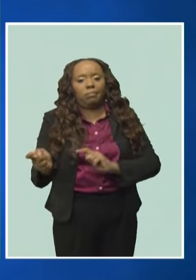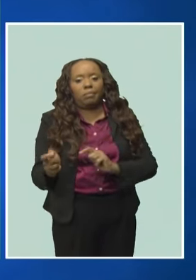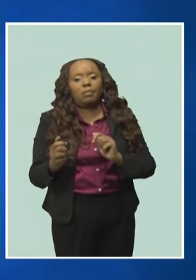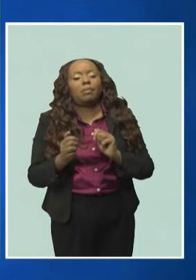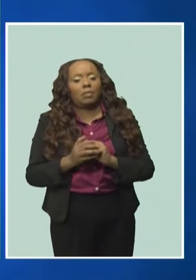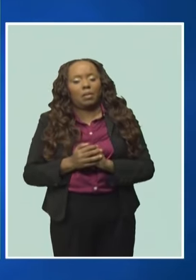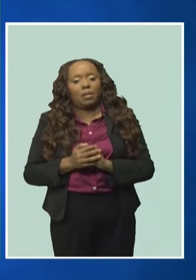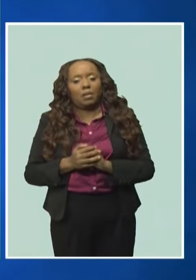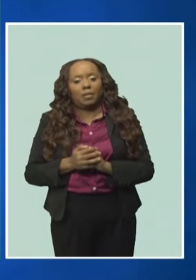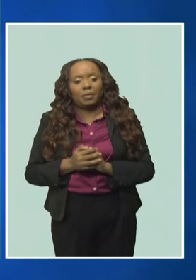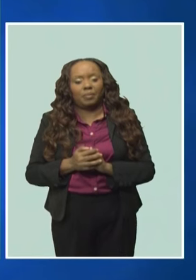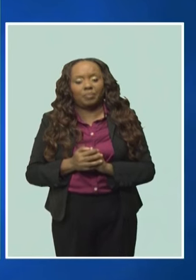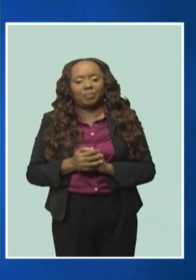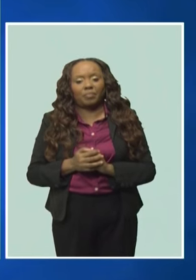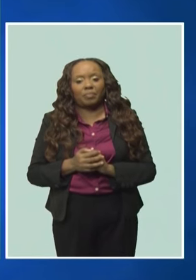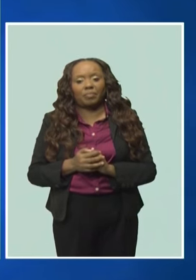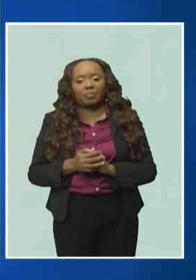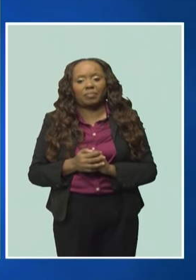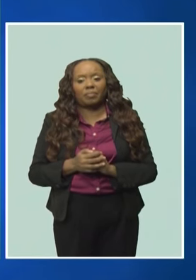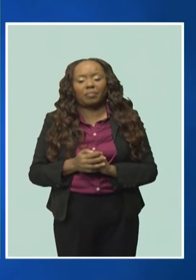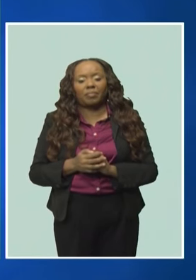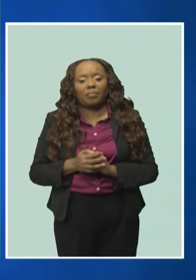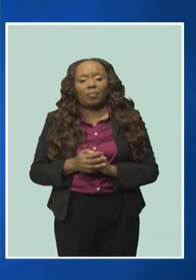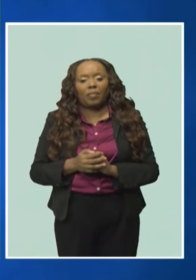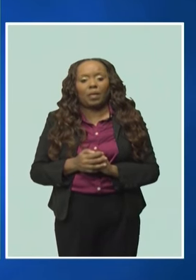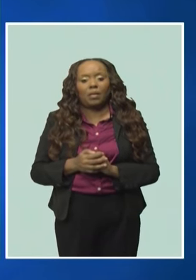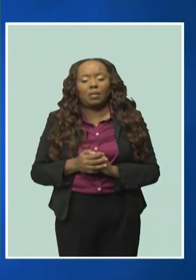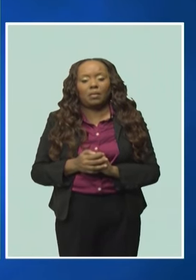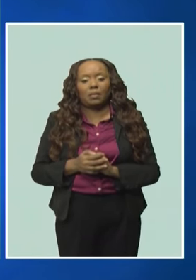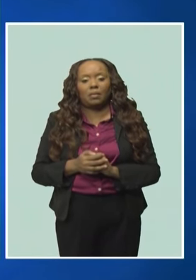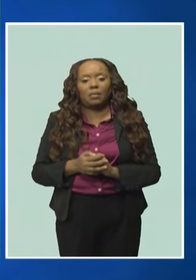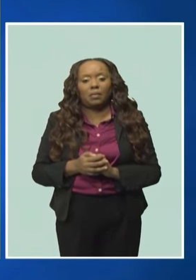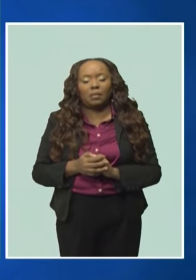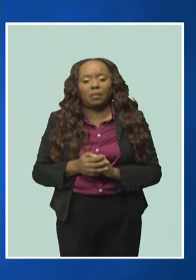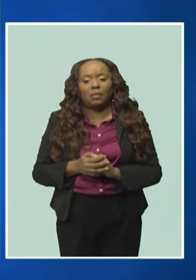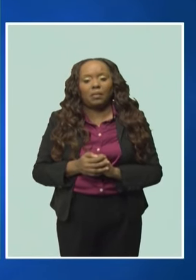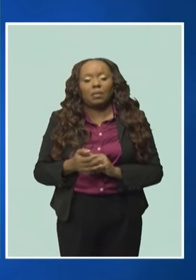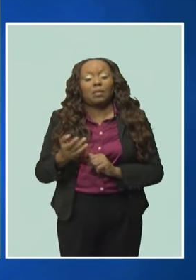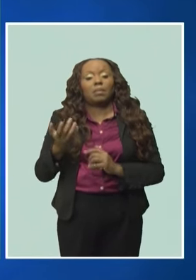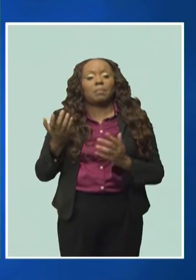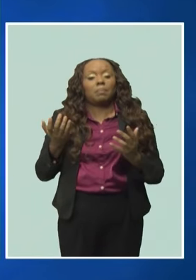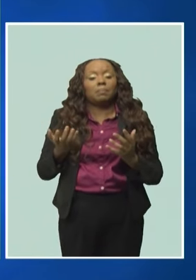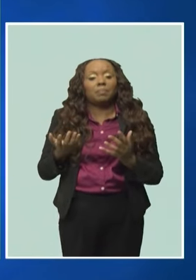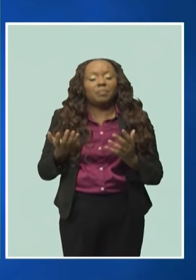has been in a way that, you know, we prioritize